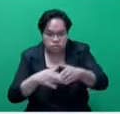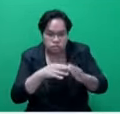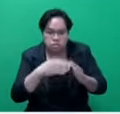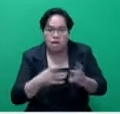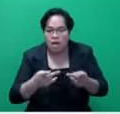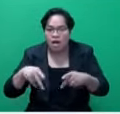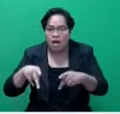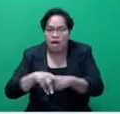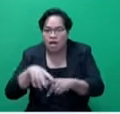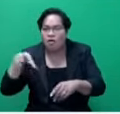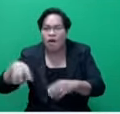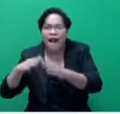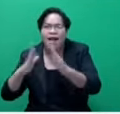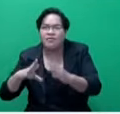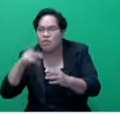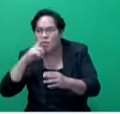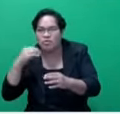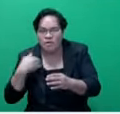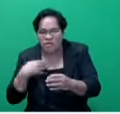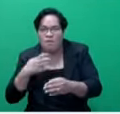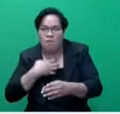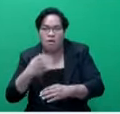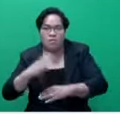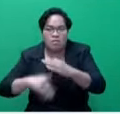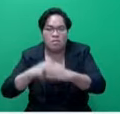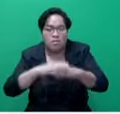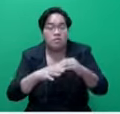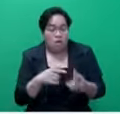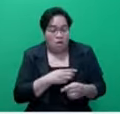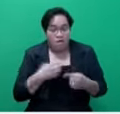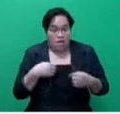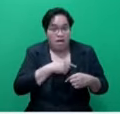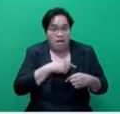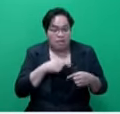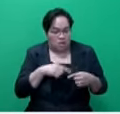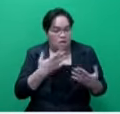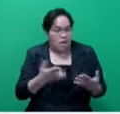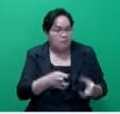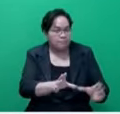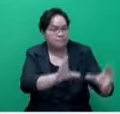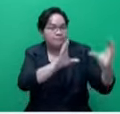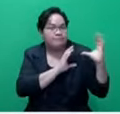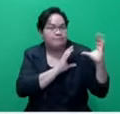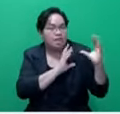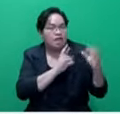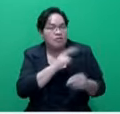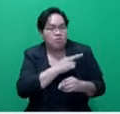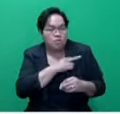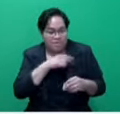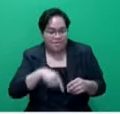of Housing and Community Development has taken on a wider responsibility this financial